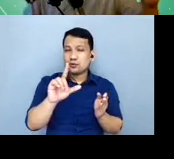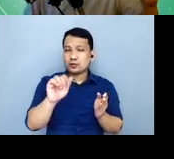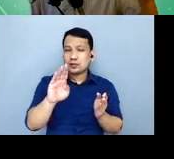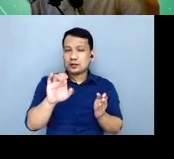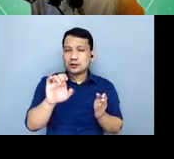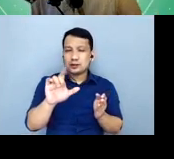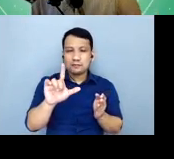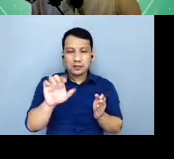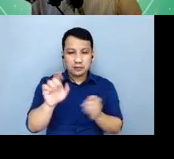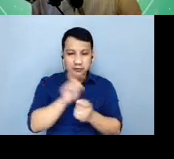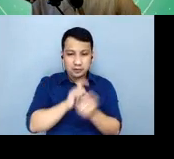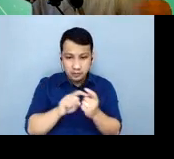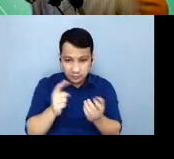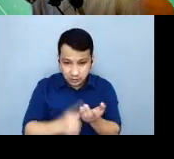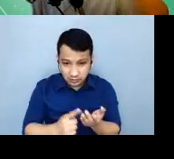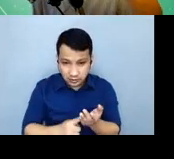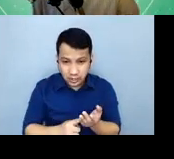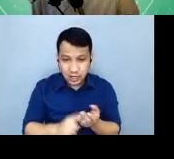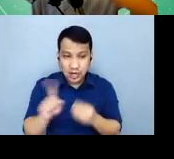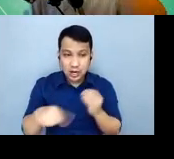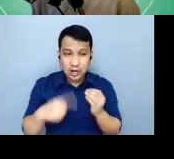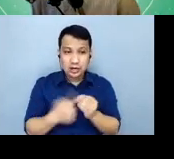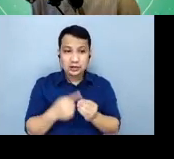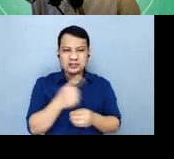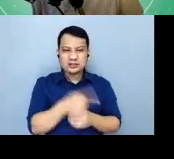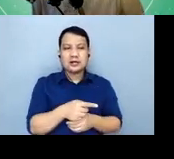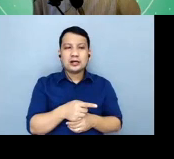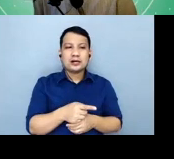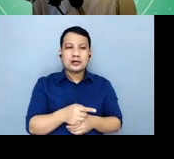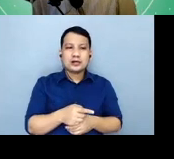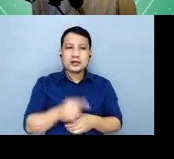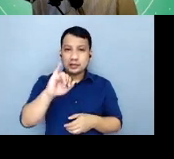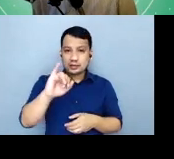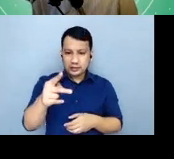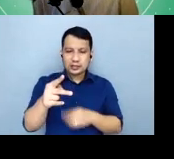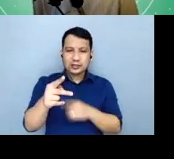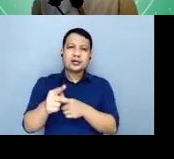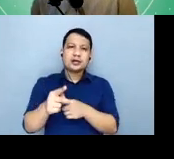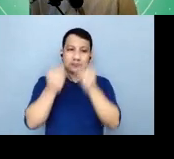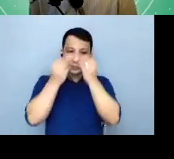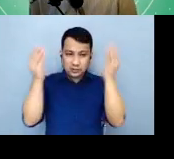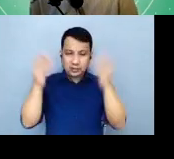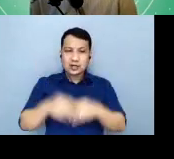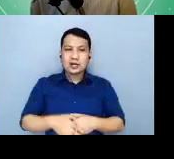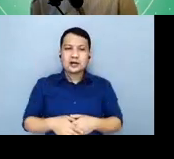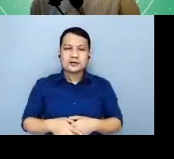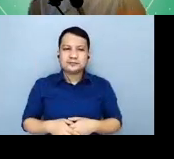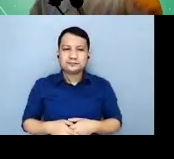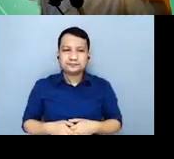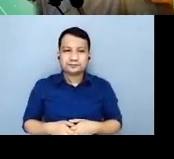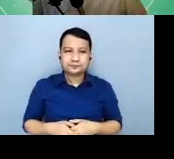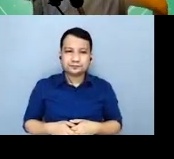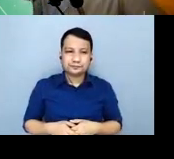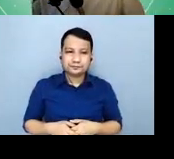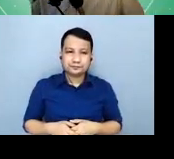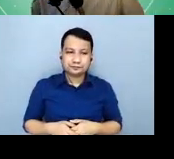talk about specifically is actually that of packaging ink. So remember I mentioned to you that's the case